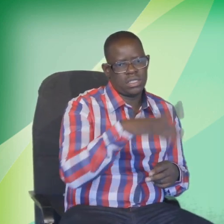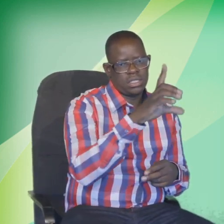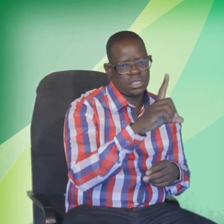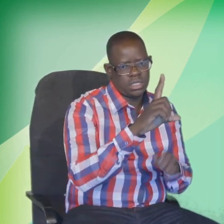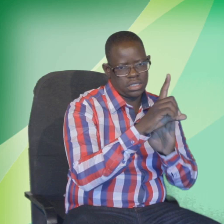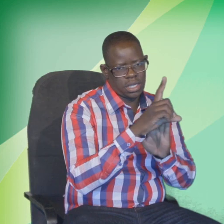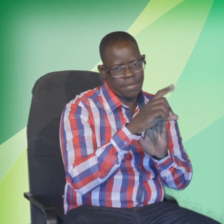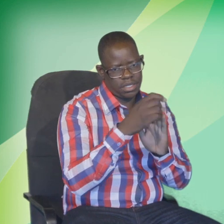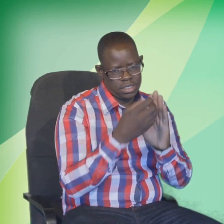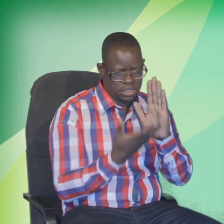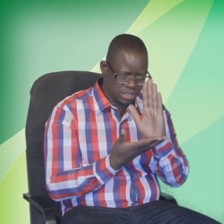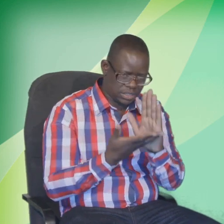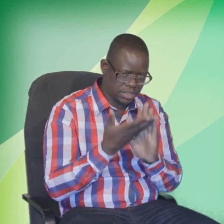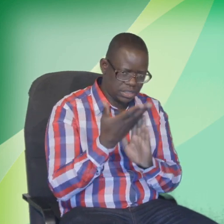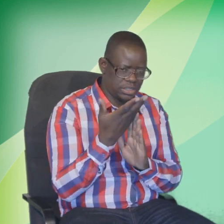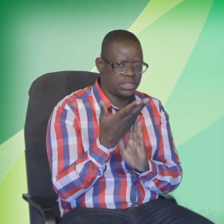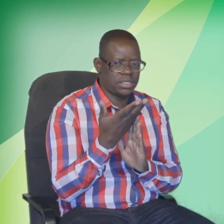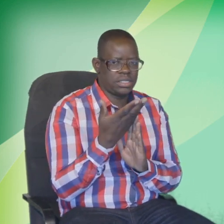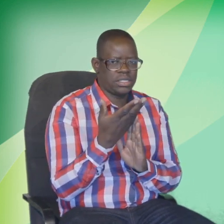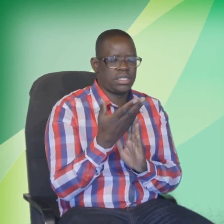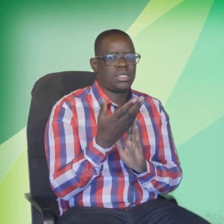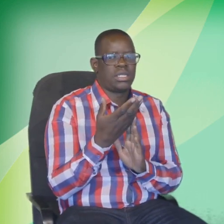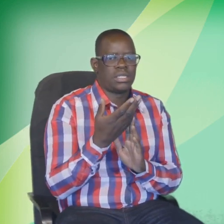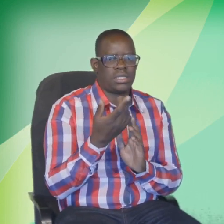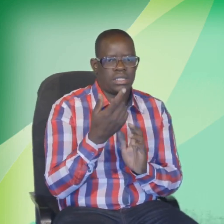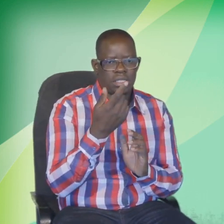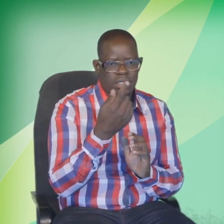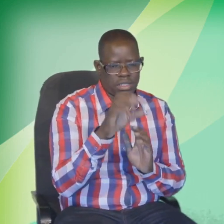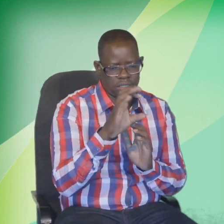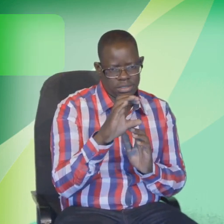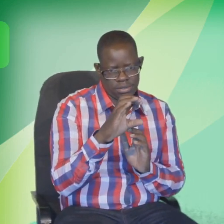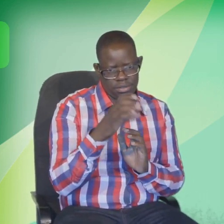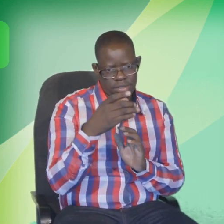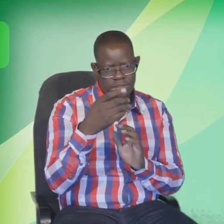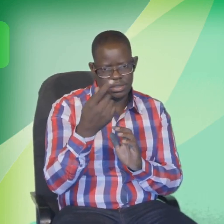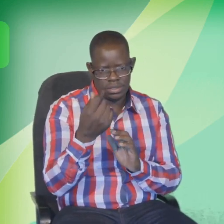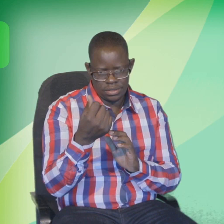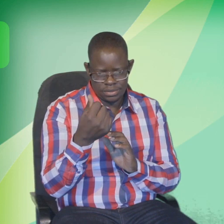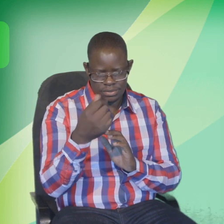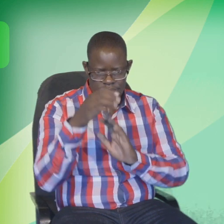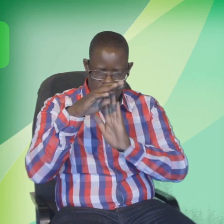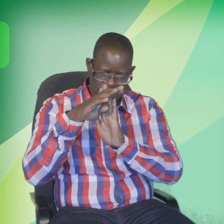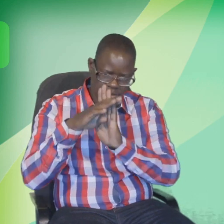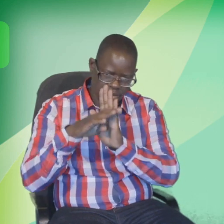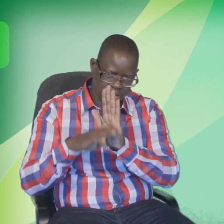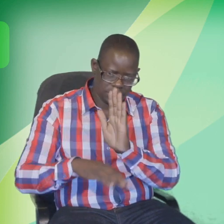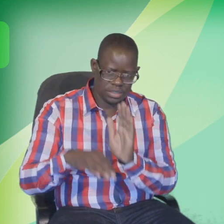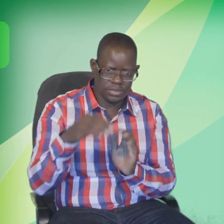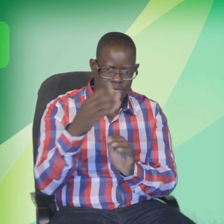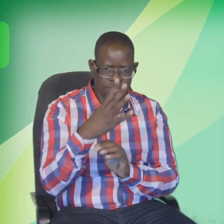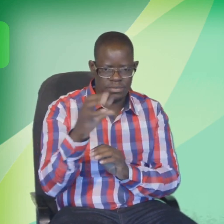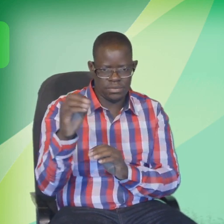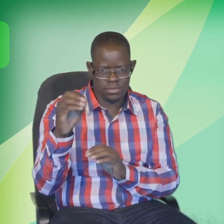drawings increase in drawings, and credit cash decrease in assets.